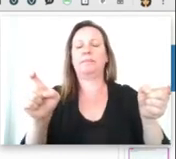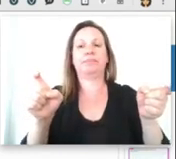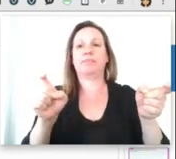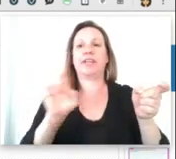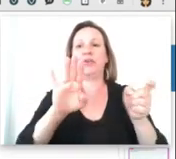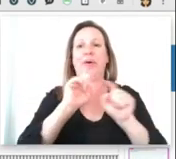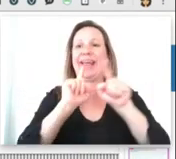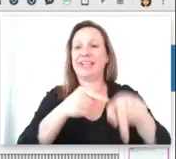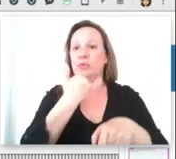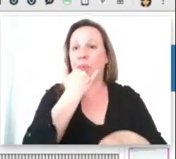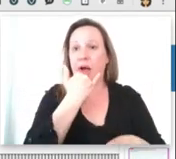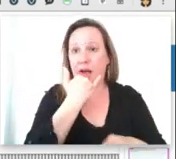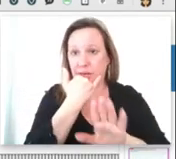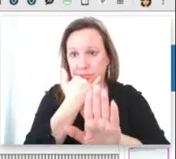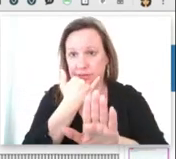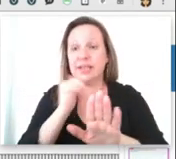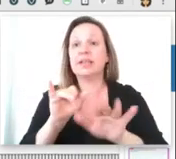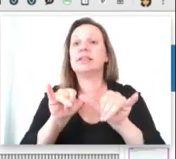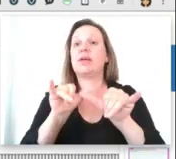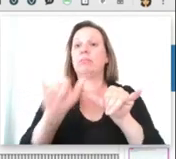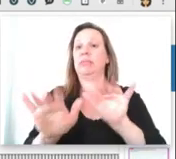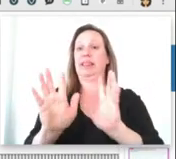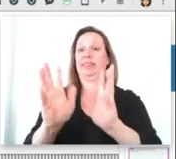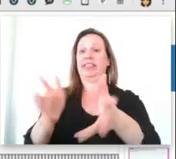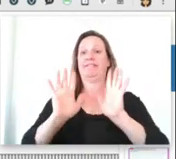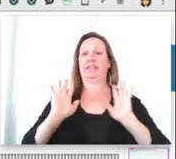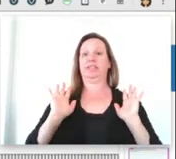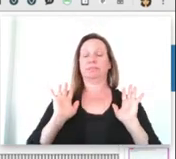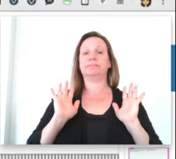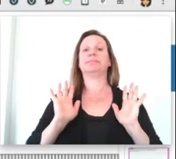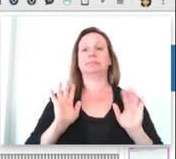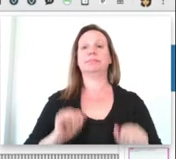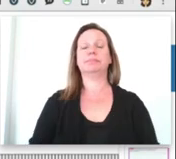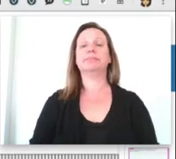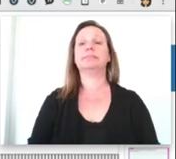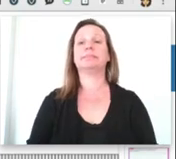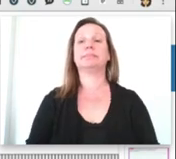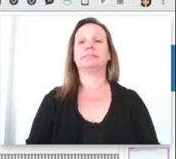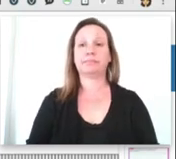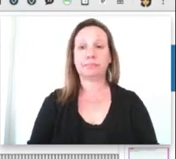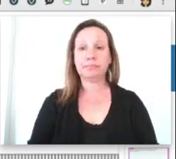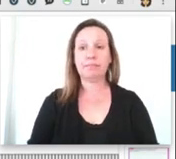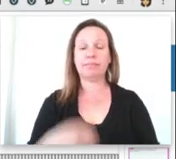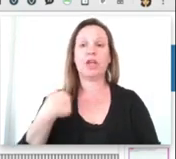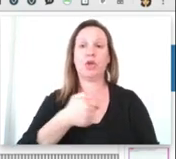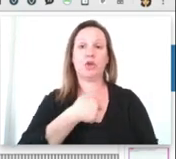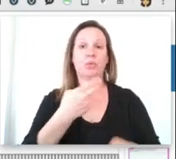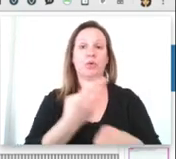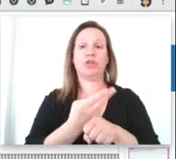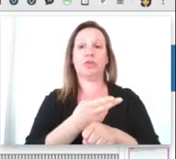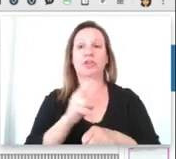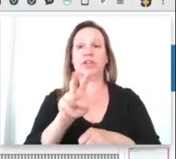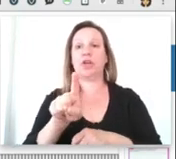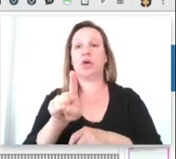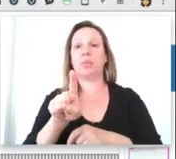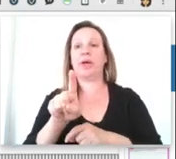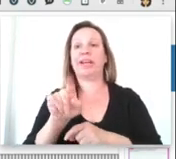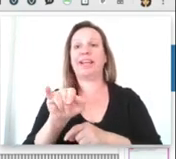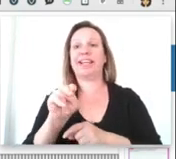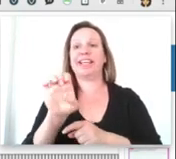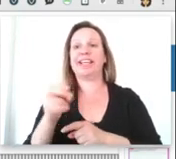and drag your rulers today when you're doing your activities. What we're doing is we're going to be using an inch ruler to find the length of each side of a